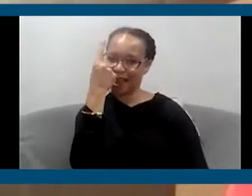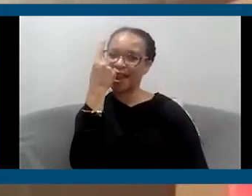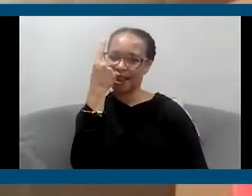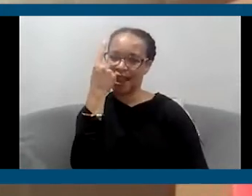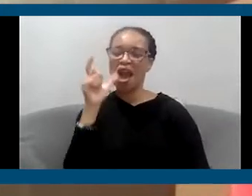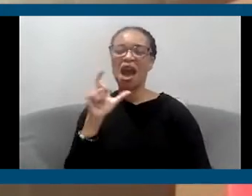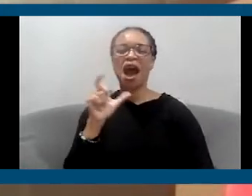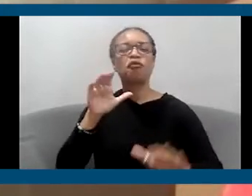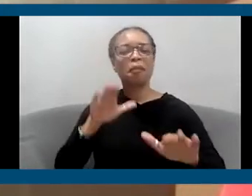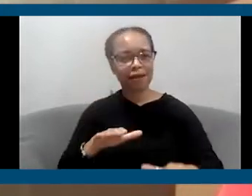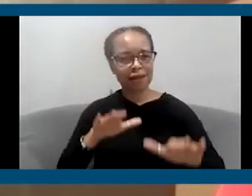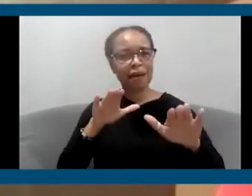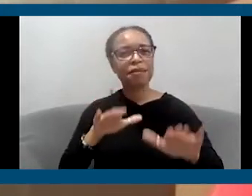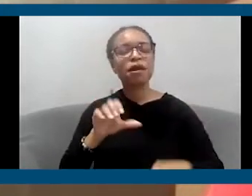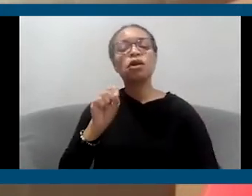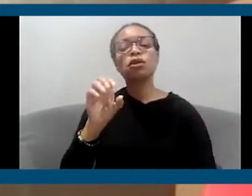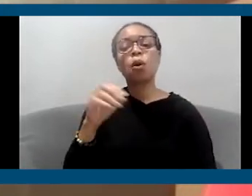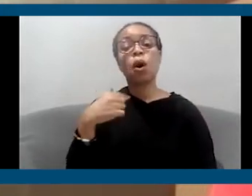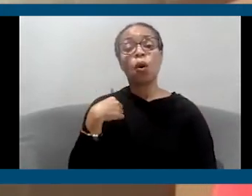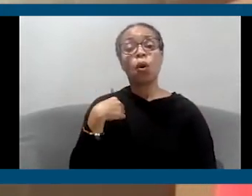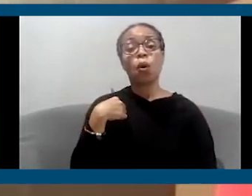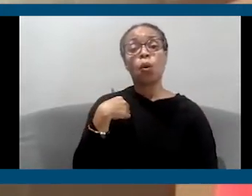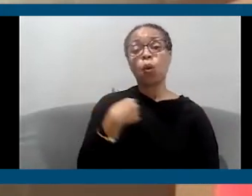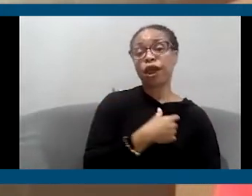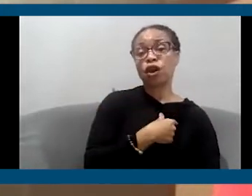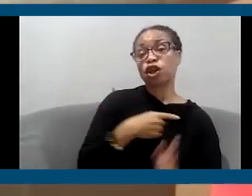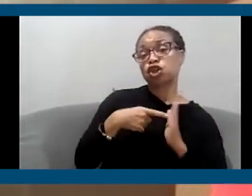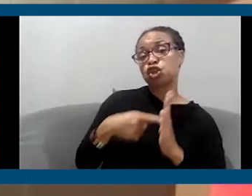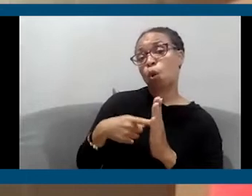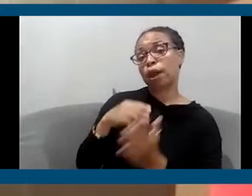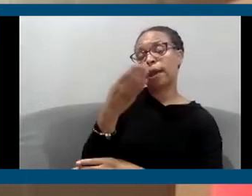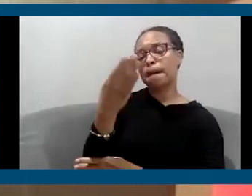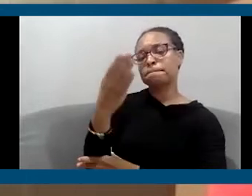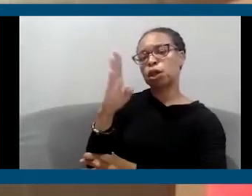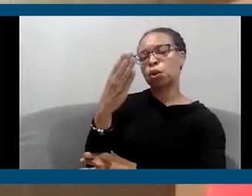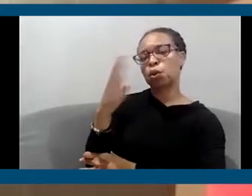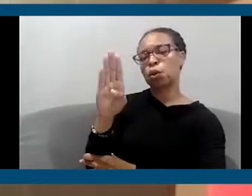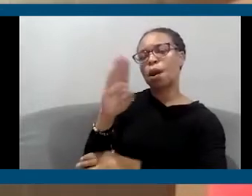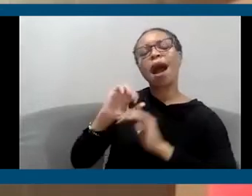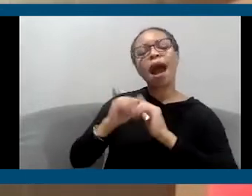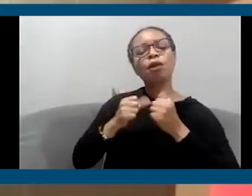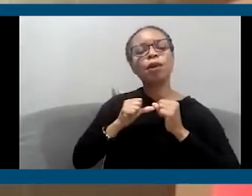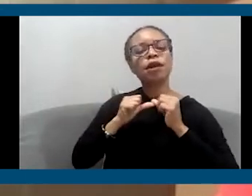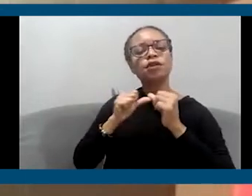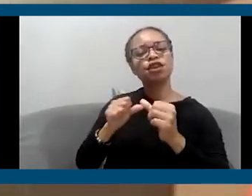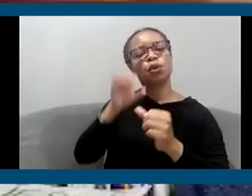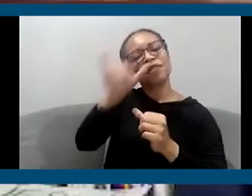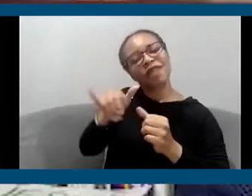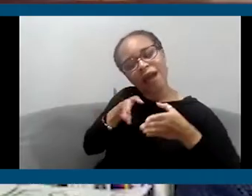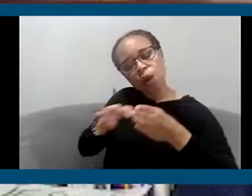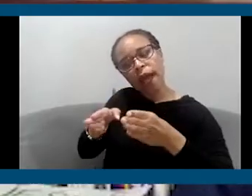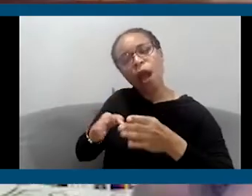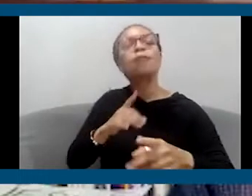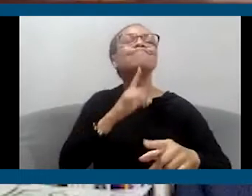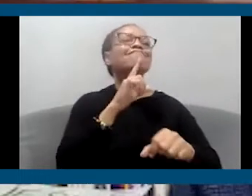Muslims. So we're trending blue, right? How do we keep moving in that direction? Absolutely.